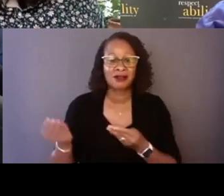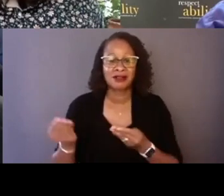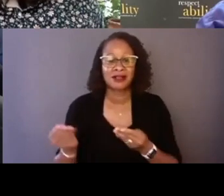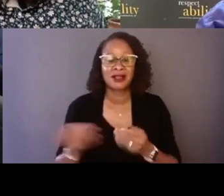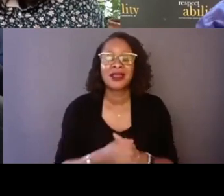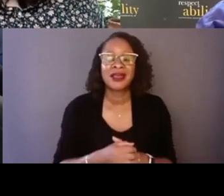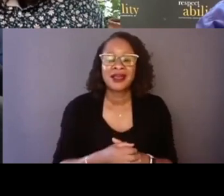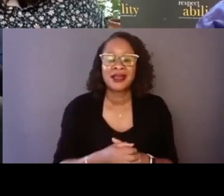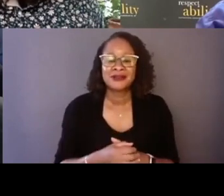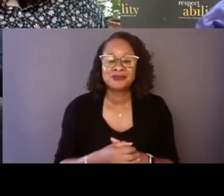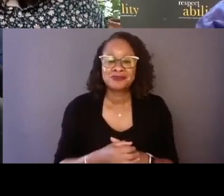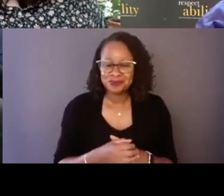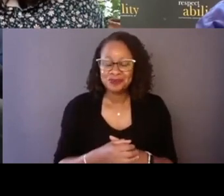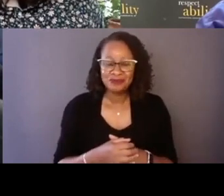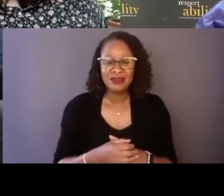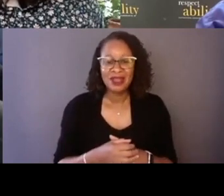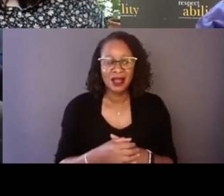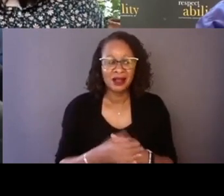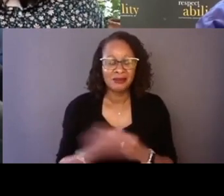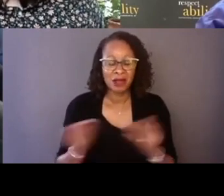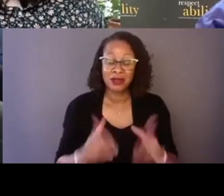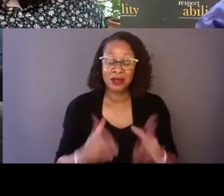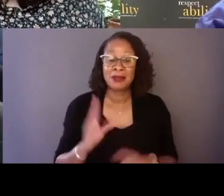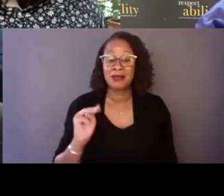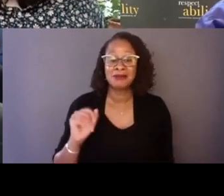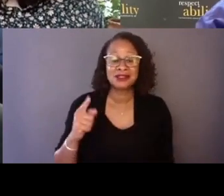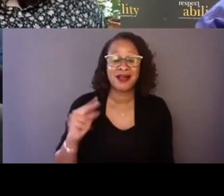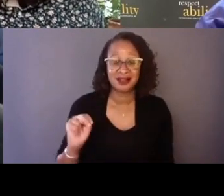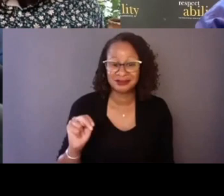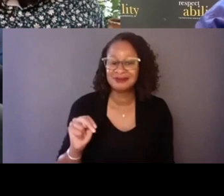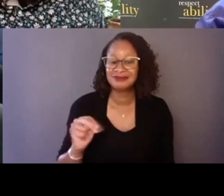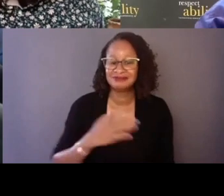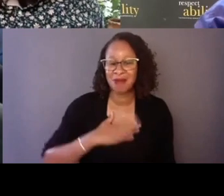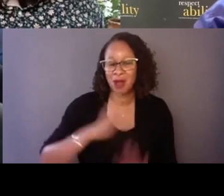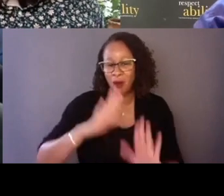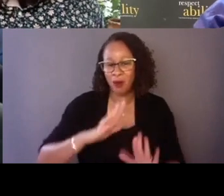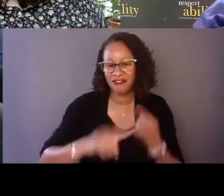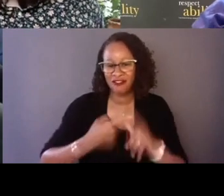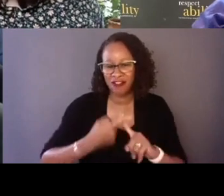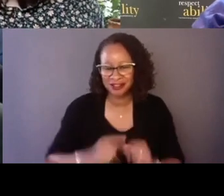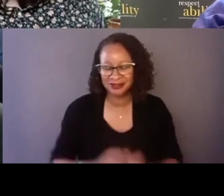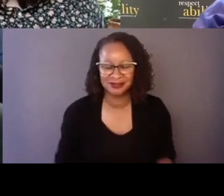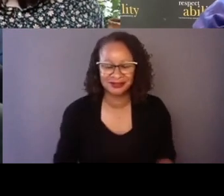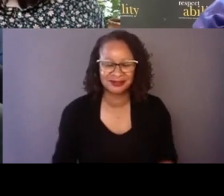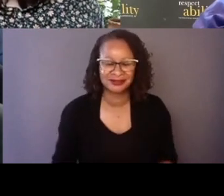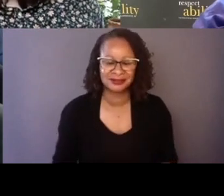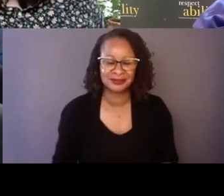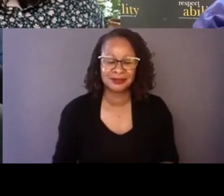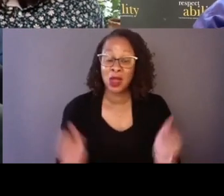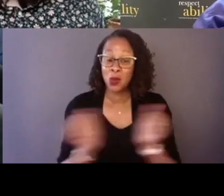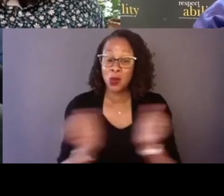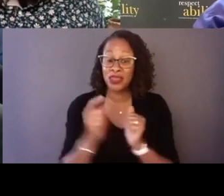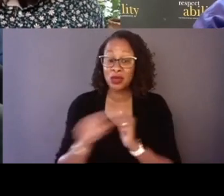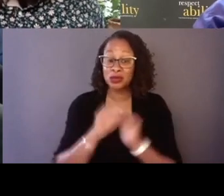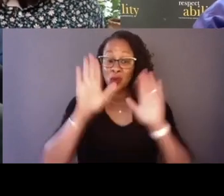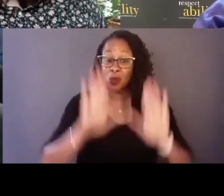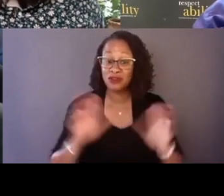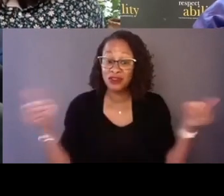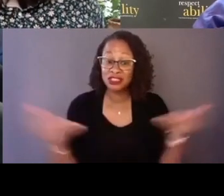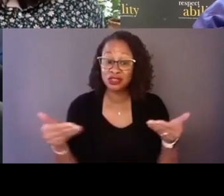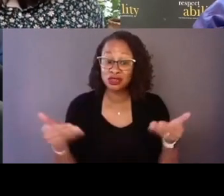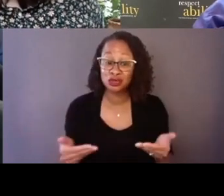coast, Matan Koch. Thank you, Aaron. And with those wonderful